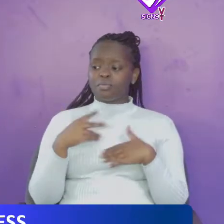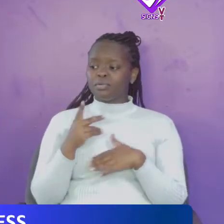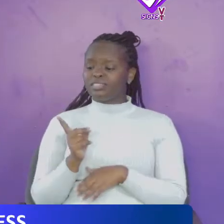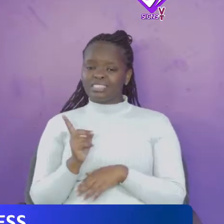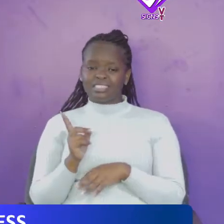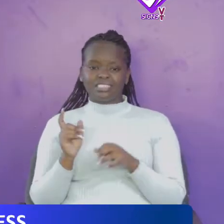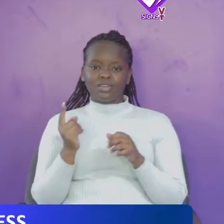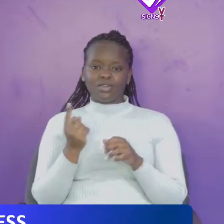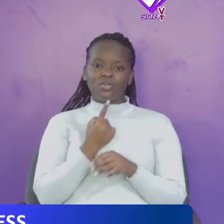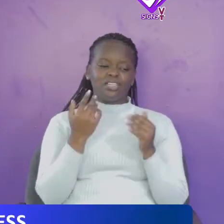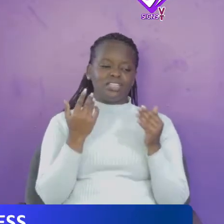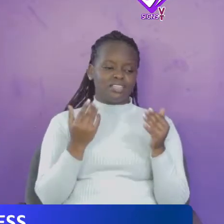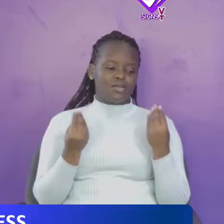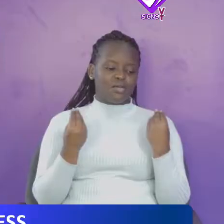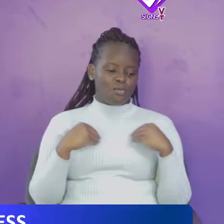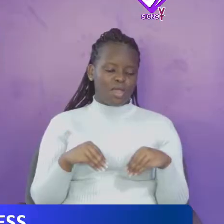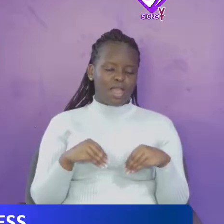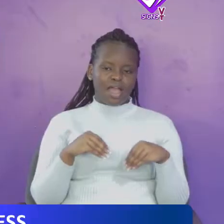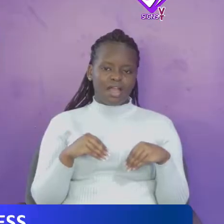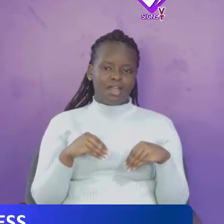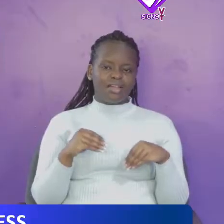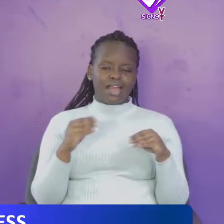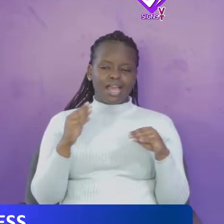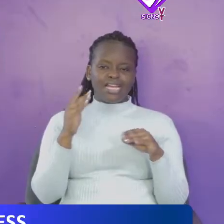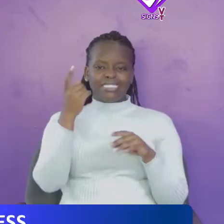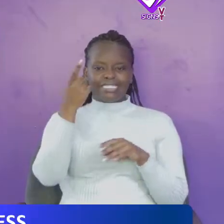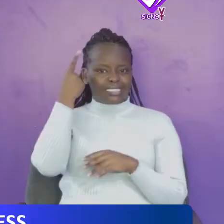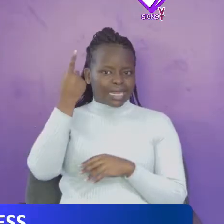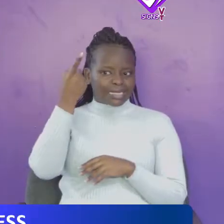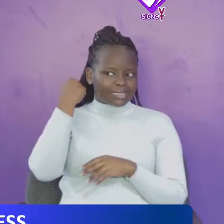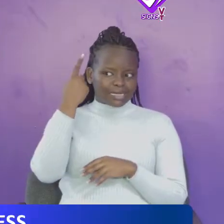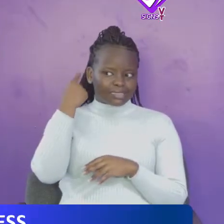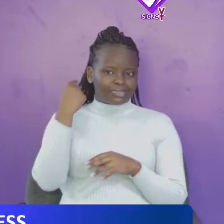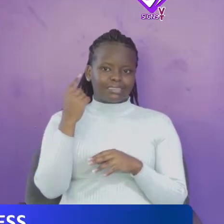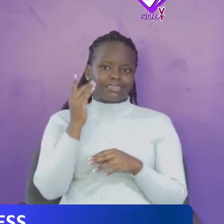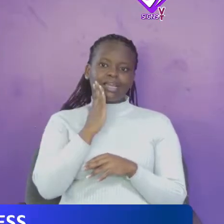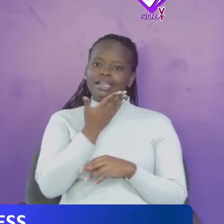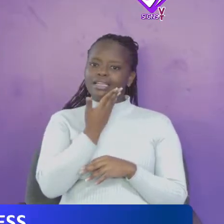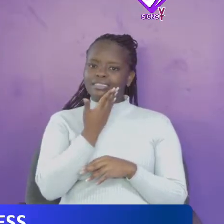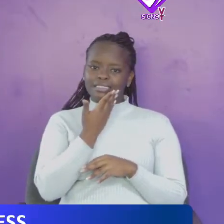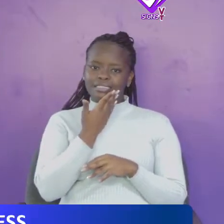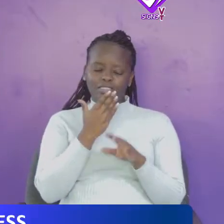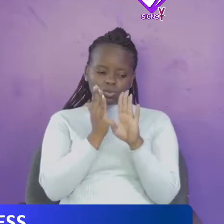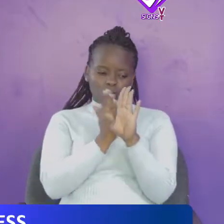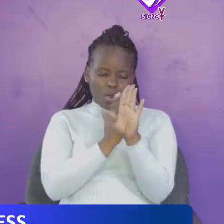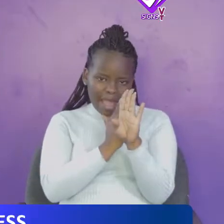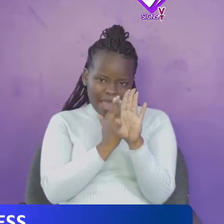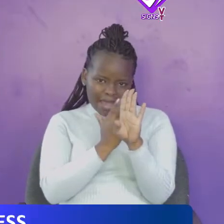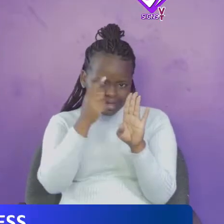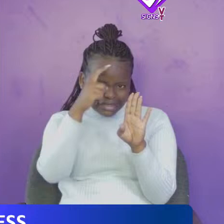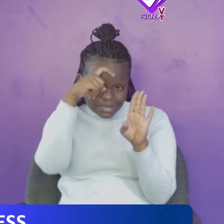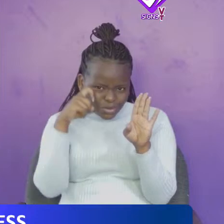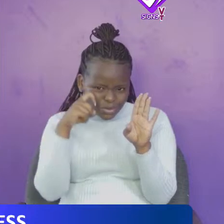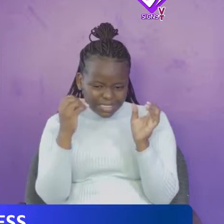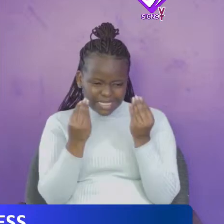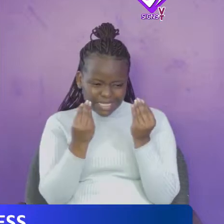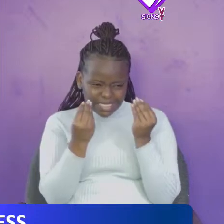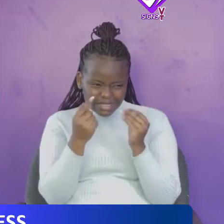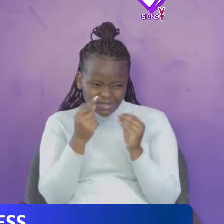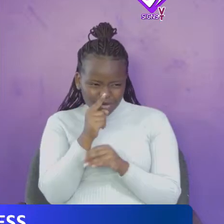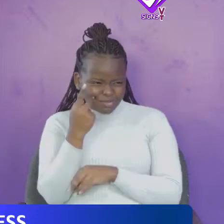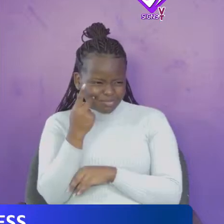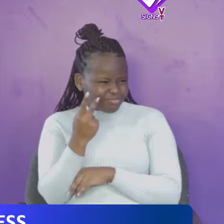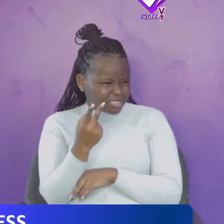wear specific Dark colors, dark blue, to black. camouflage Yeah. that sweat. So that it won't be easy for you to spot that